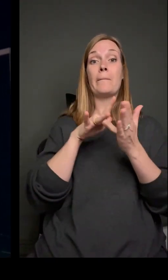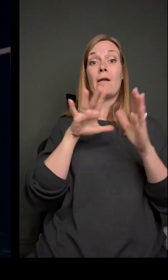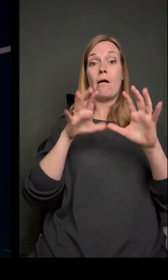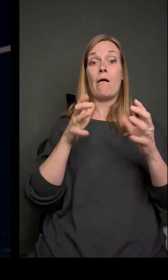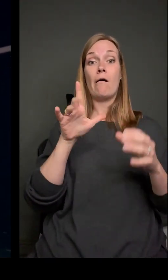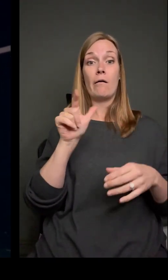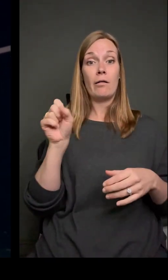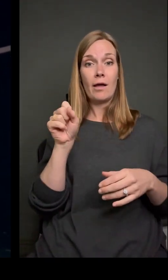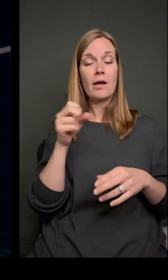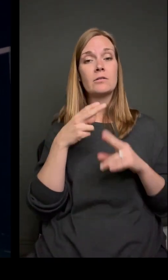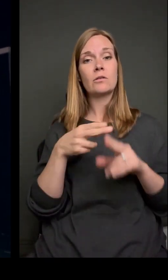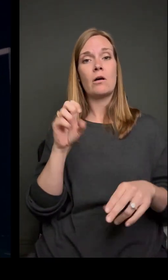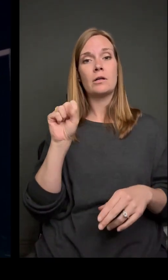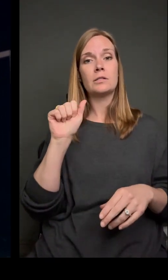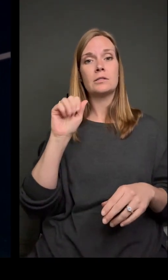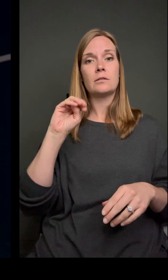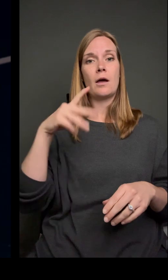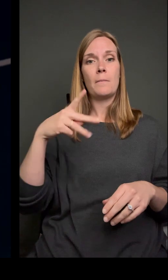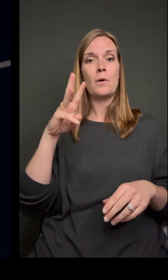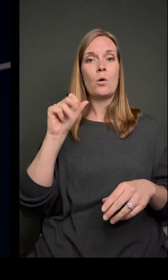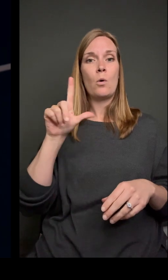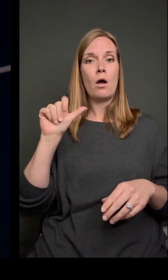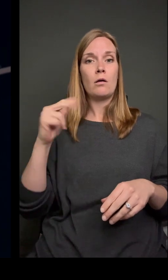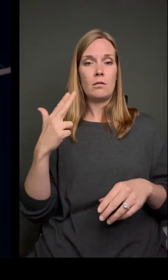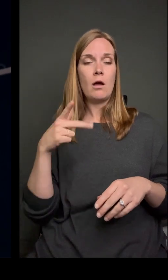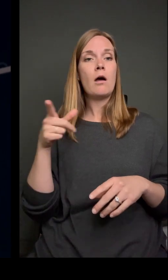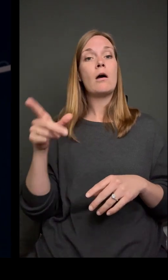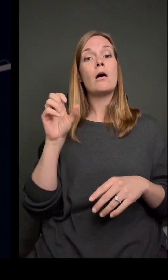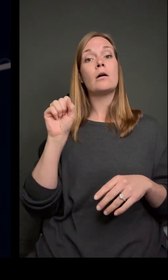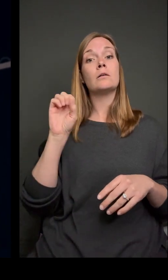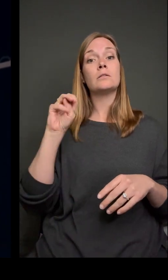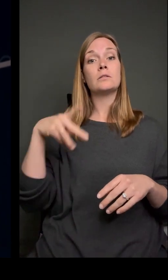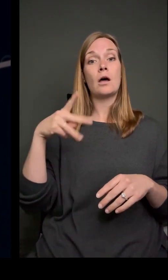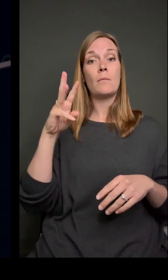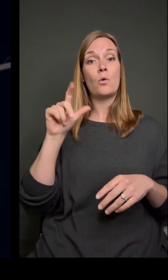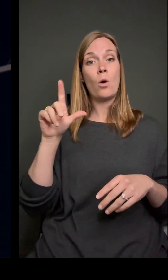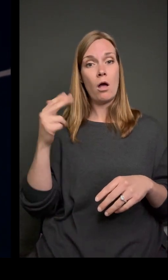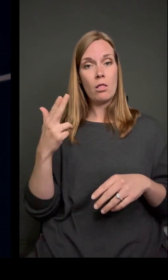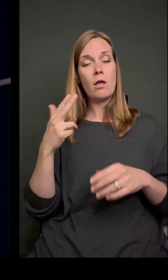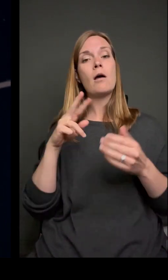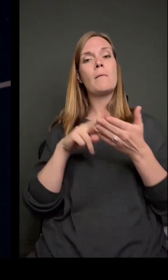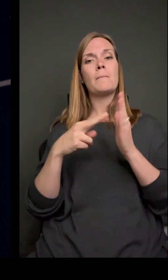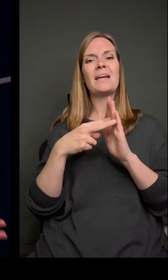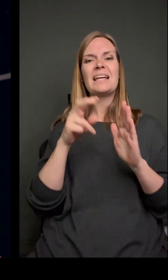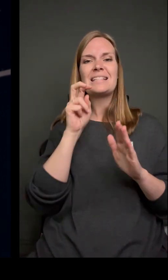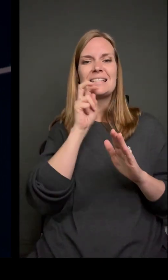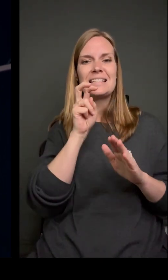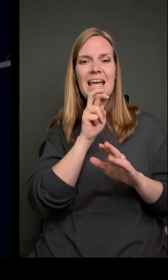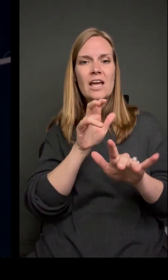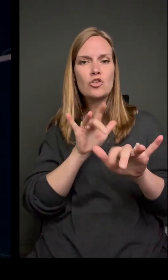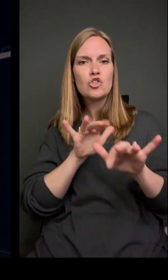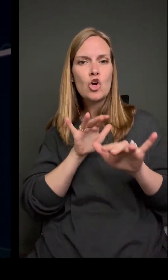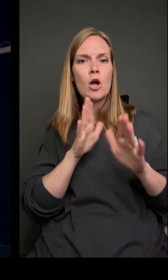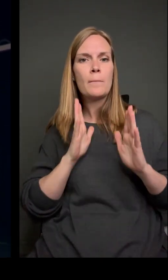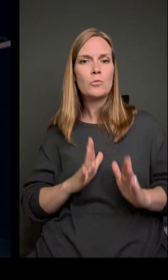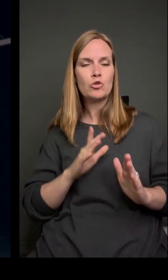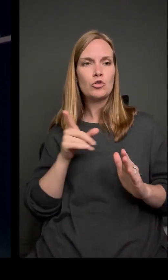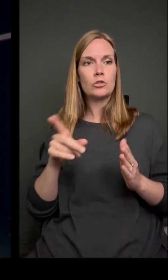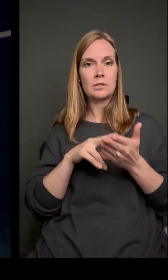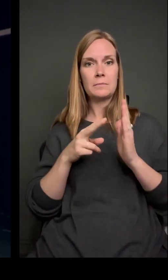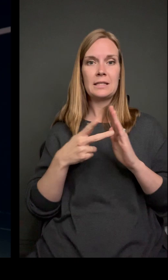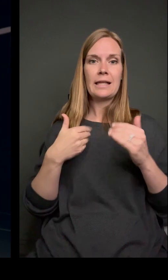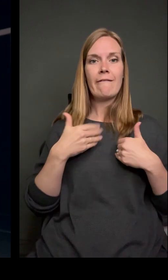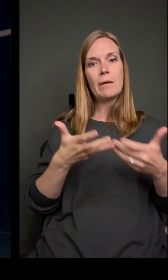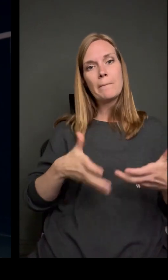magicians are the sampwala that you may have heard of. Samp is the Hindi word for serpent. Wala means man. These are the snake charmers with their baskets of cobras and their